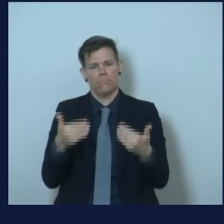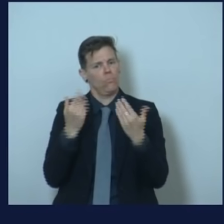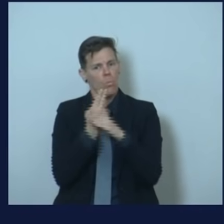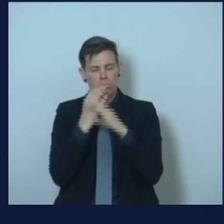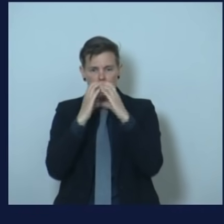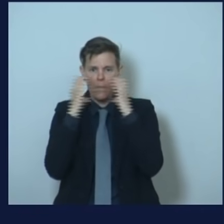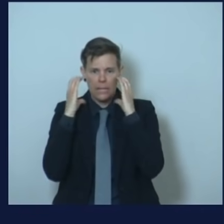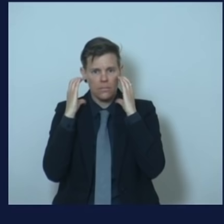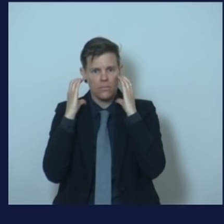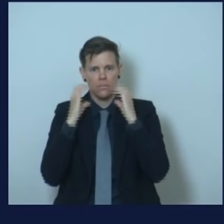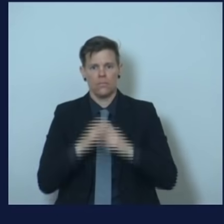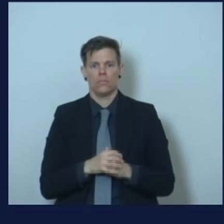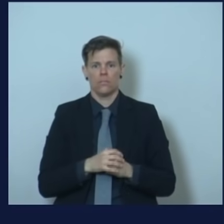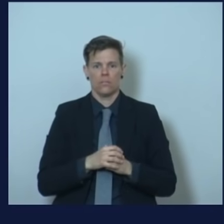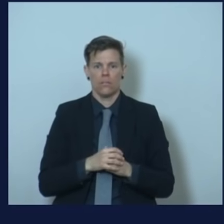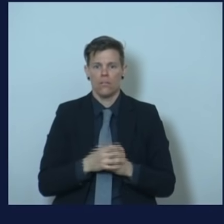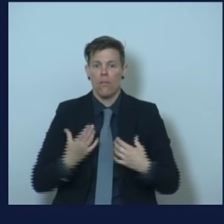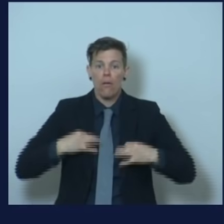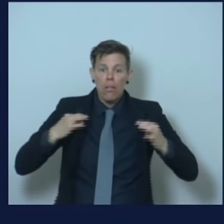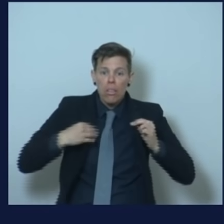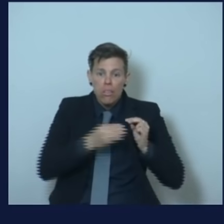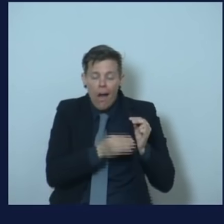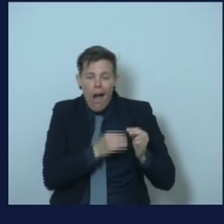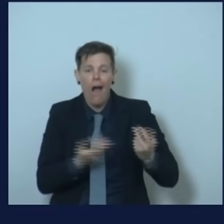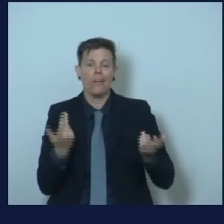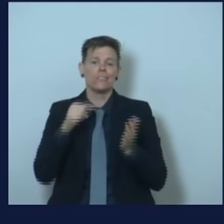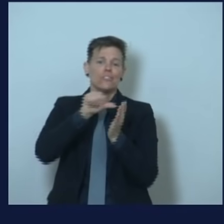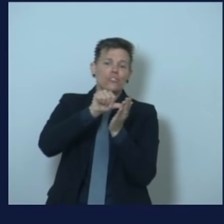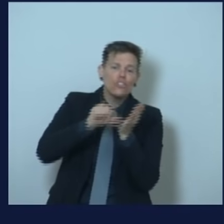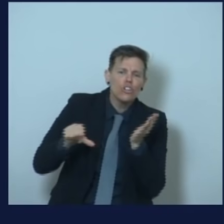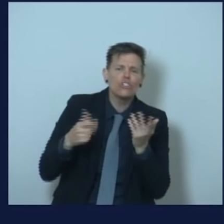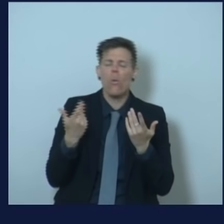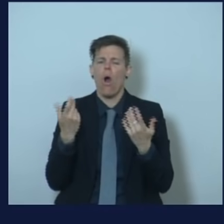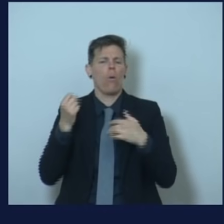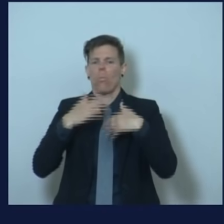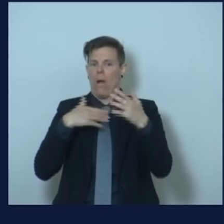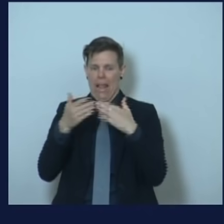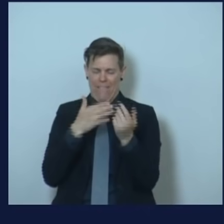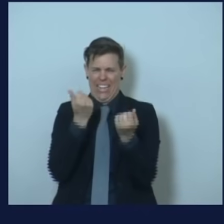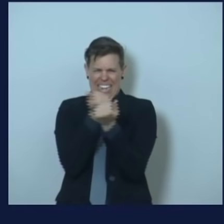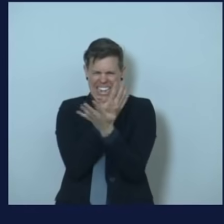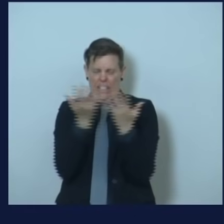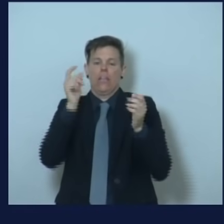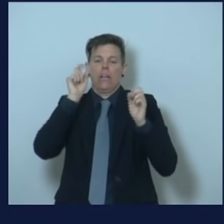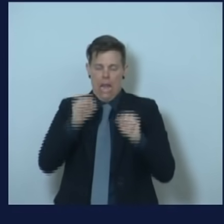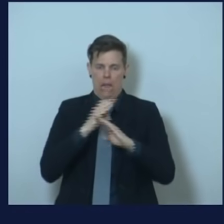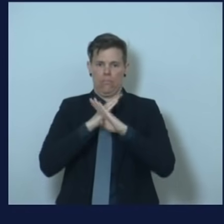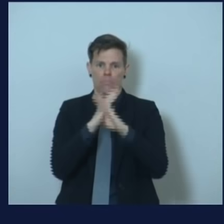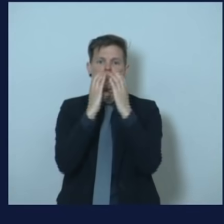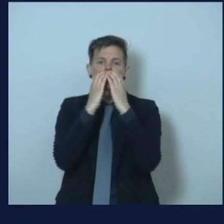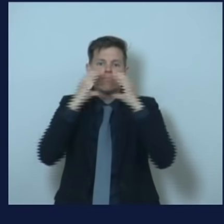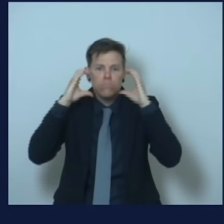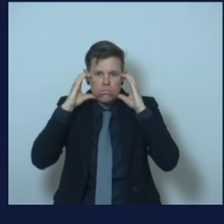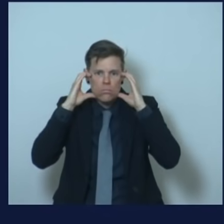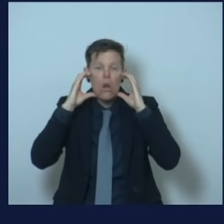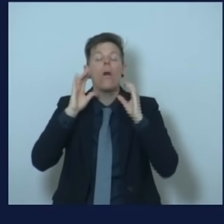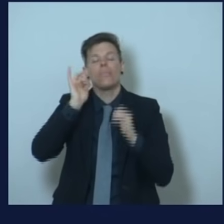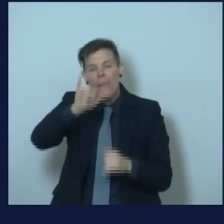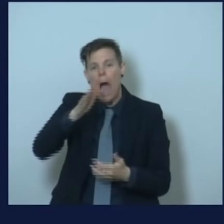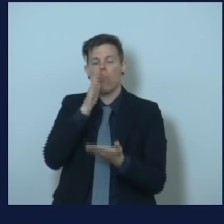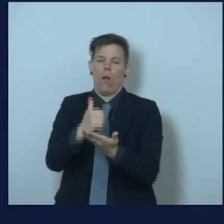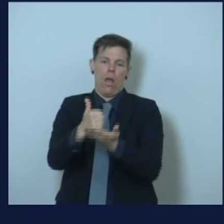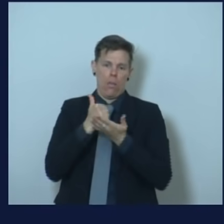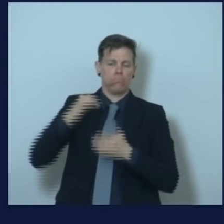or procedural masks. We know unequivocally that this will help us protect those consumers.